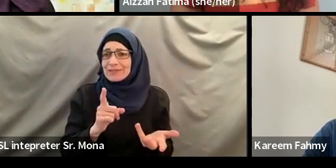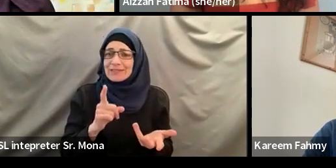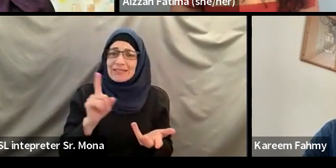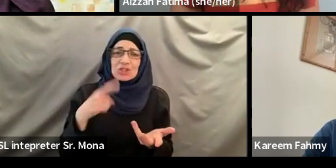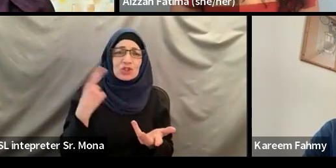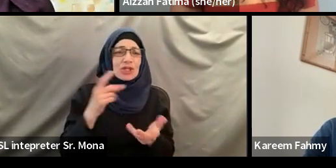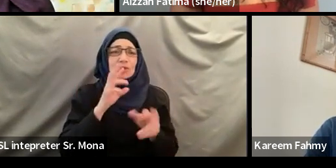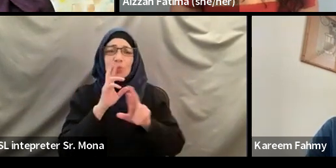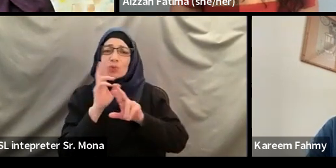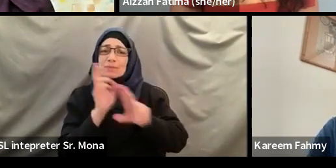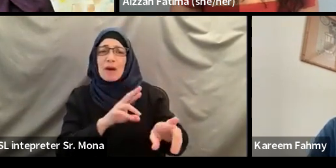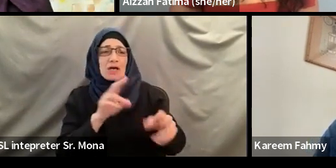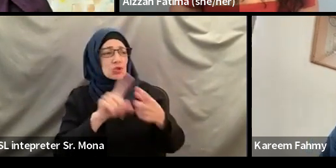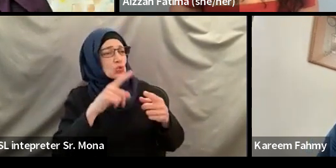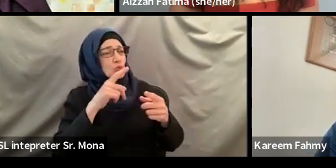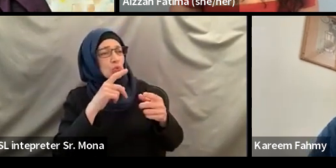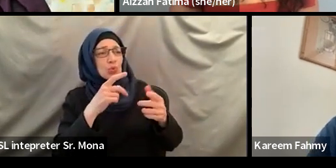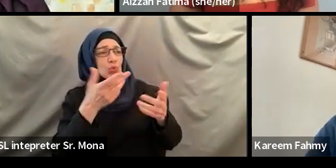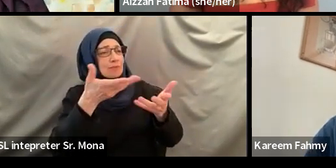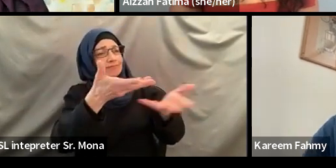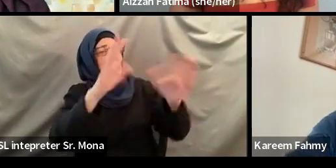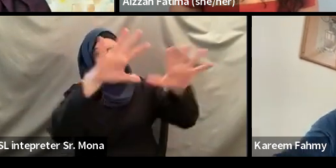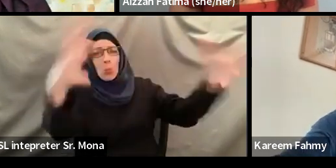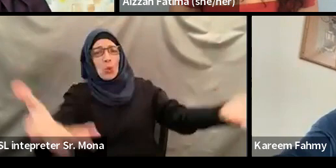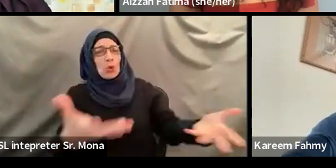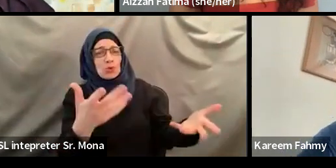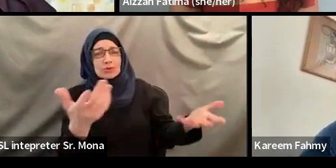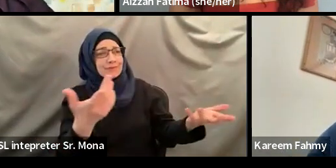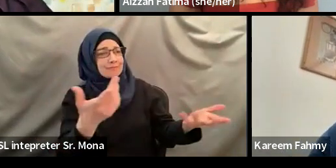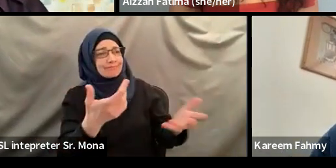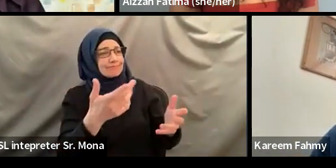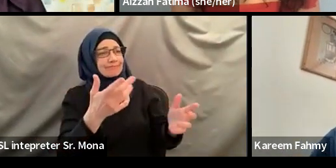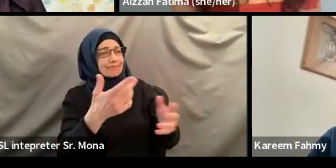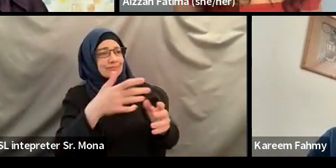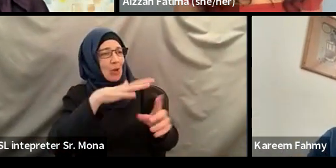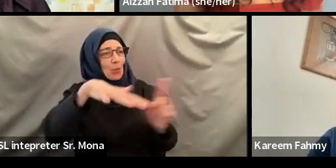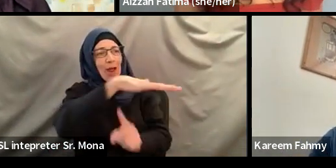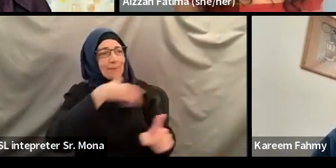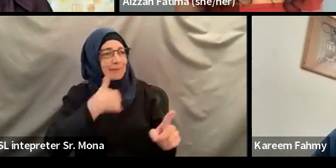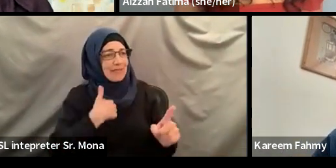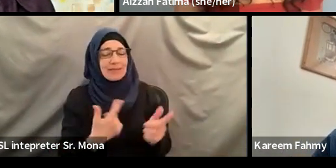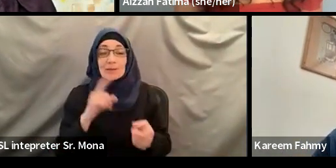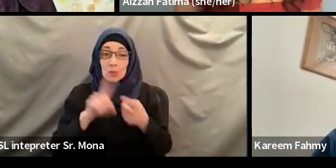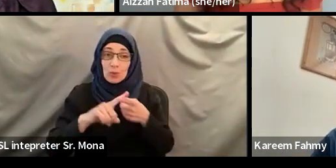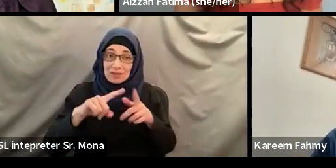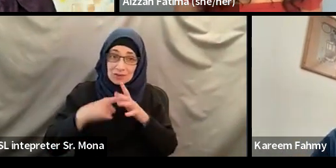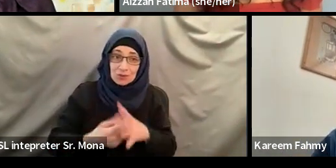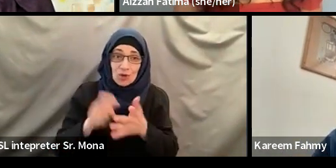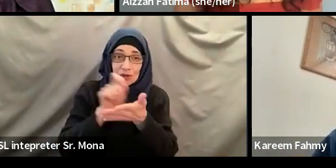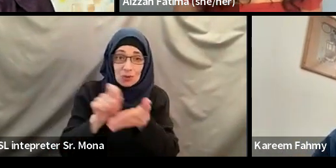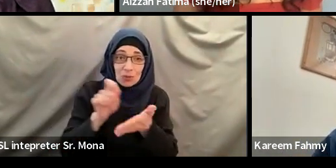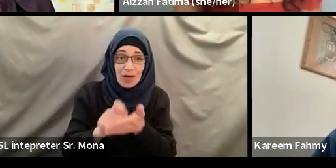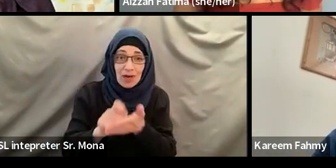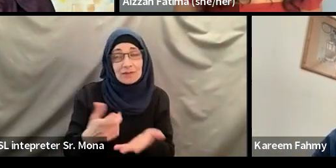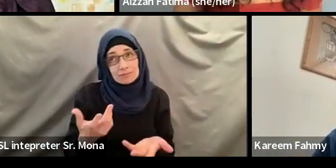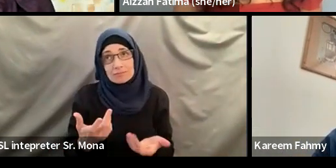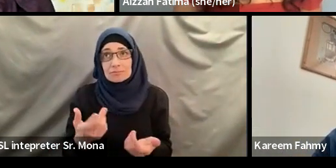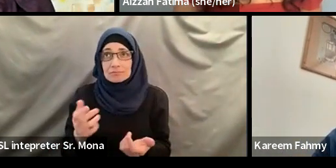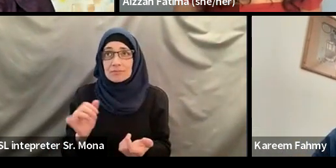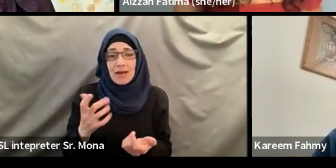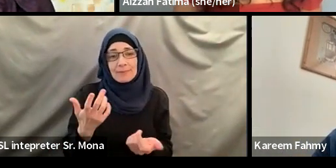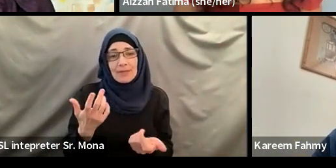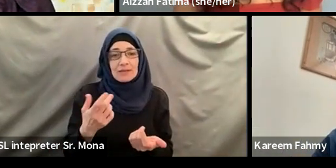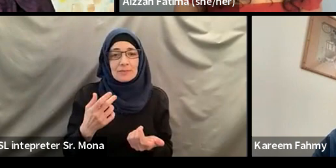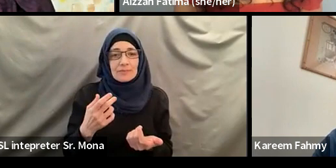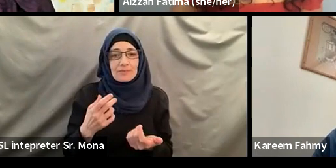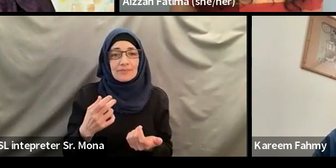response to the world around me. And when I first started writing, this is going to date me, but like if I did